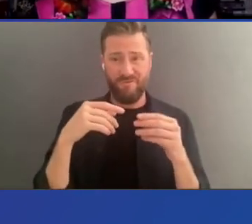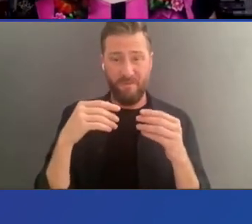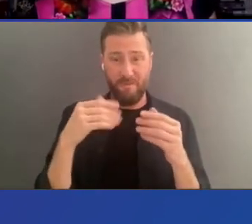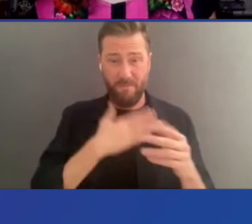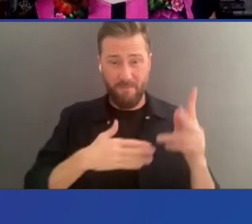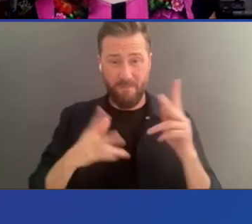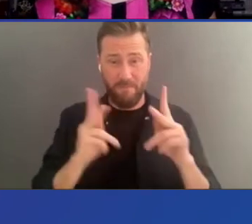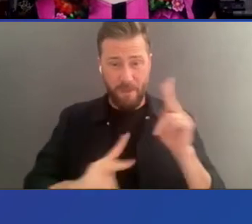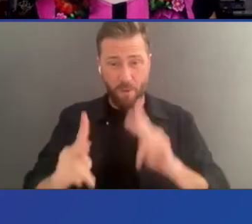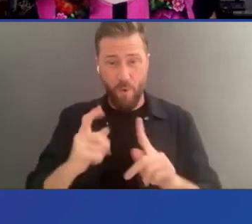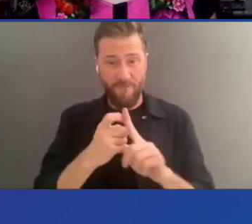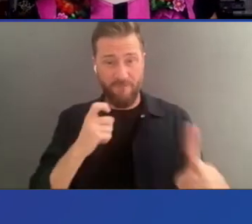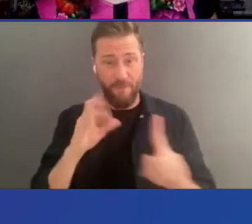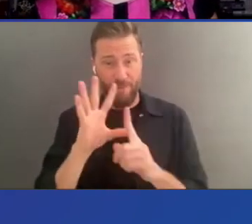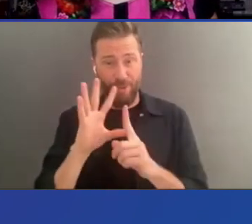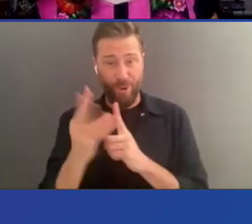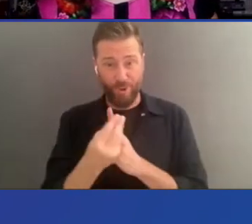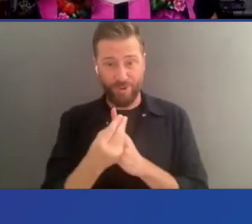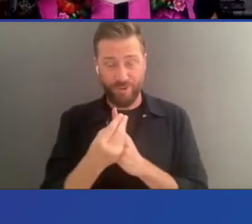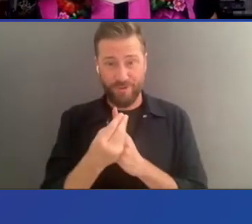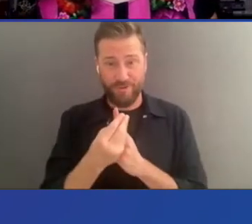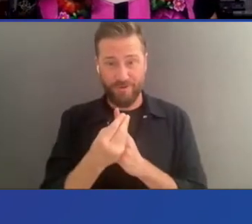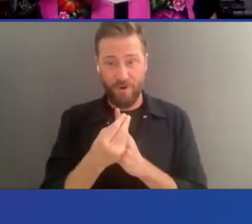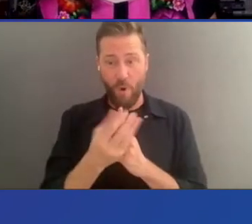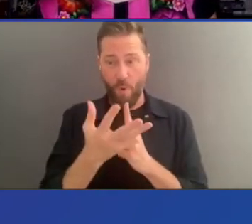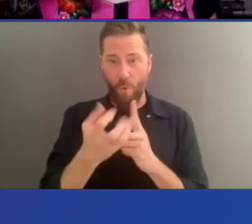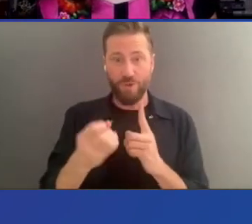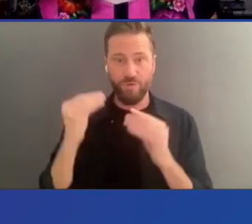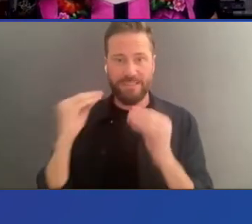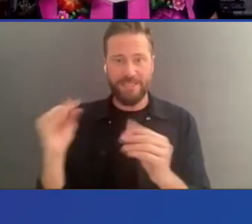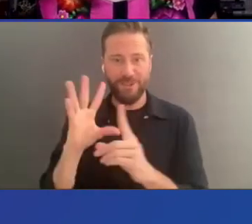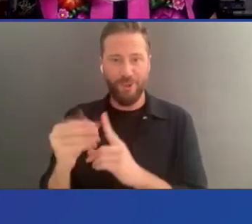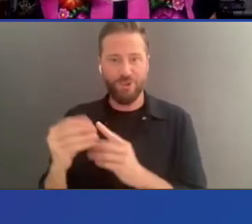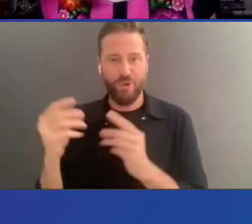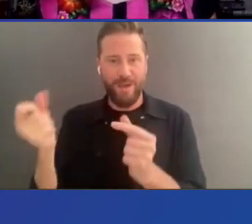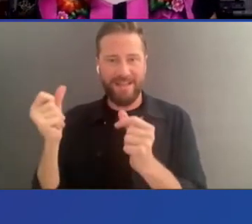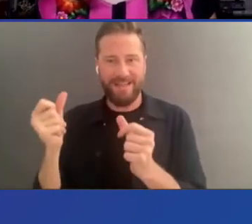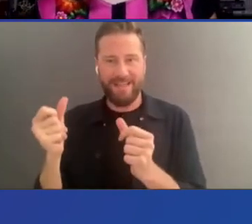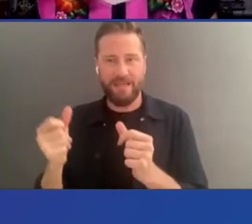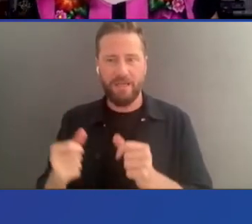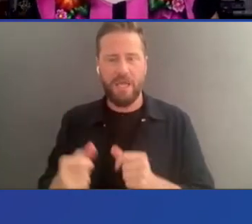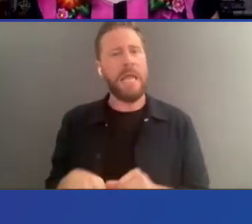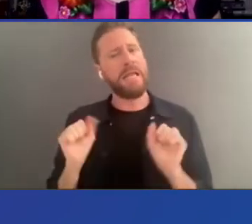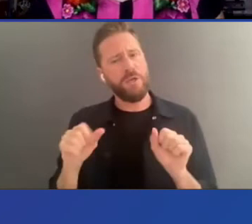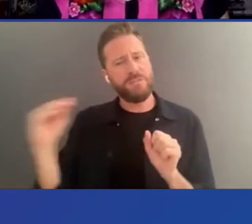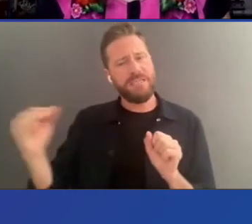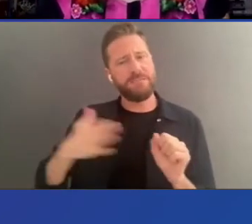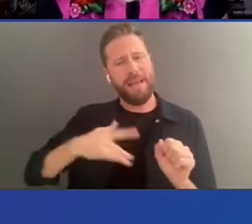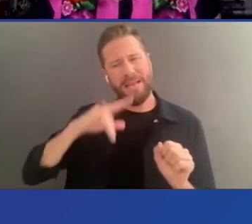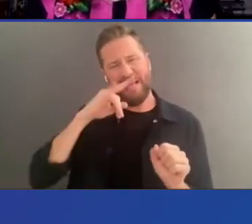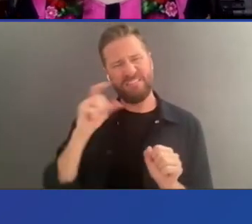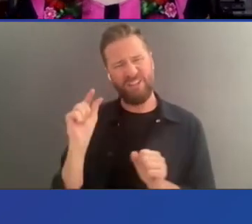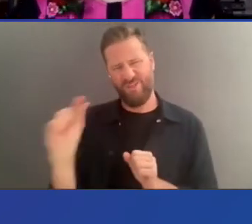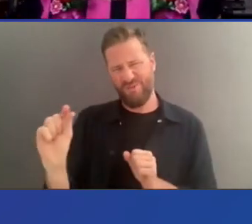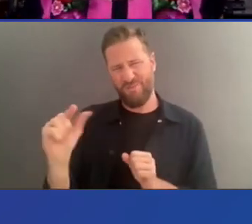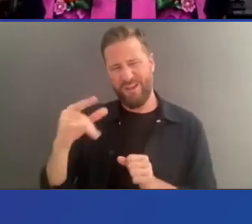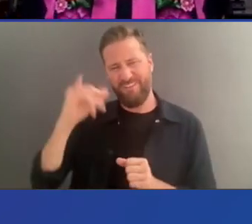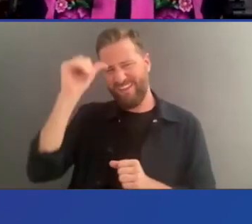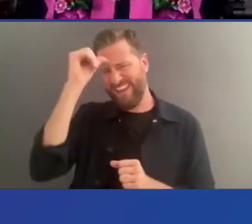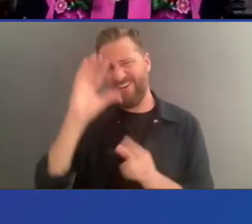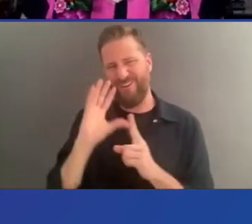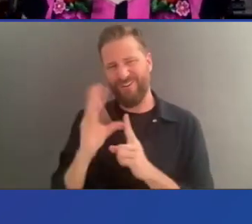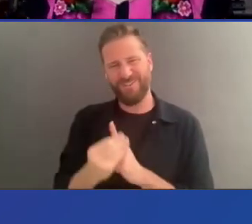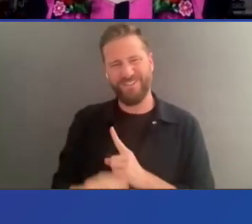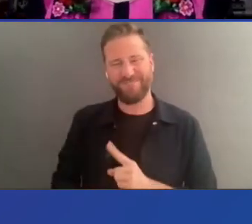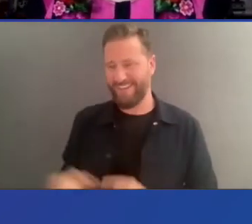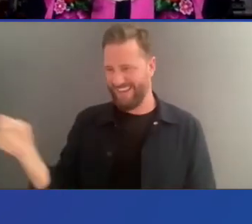the culture want you to kind of teach the culture quickly. Can you just teach my kids a little bit of Indian culture? Like, here, I'm